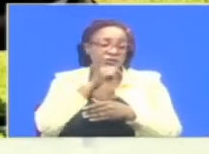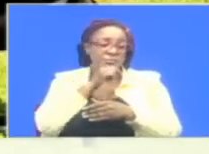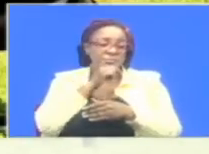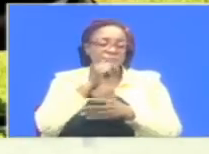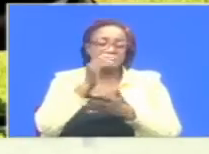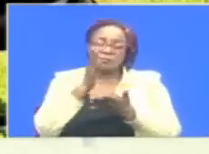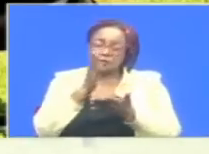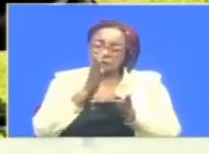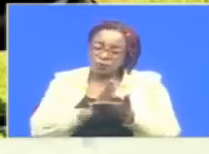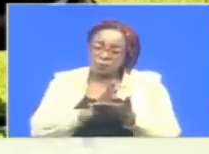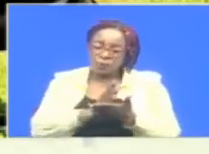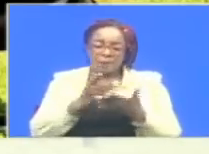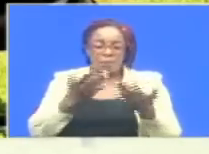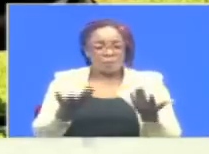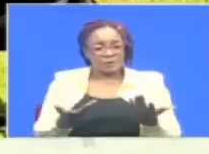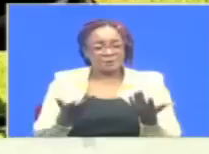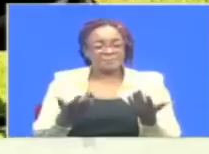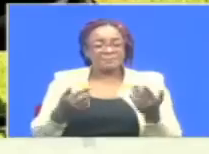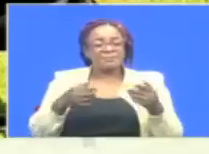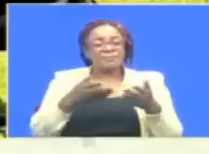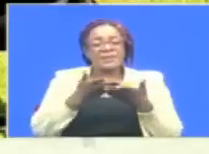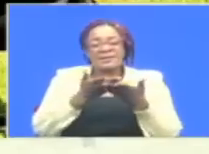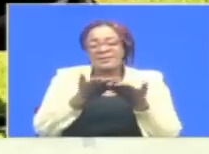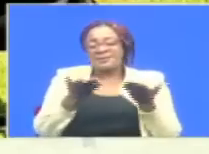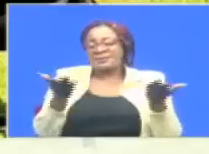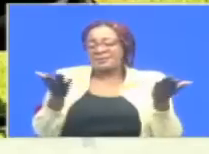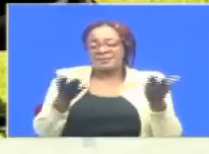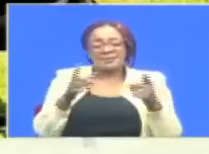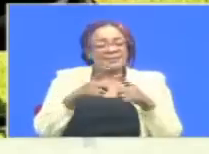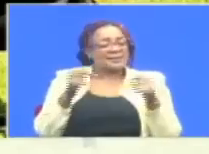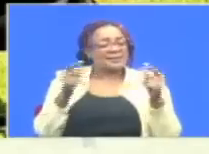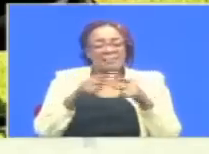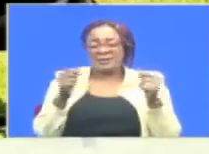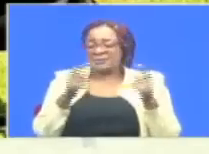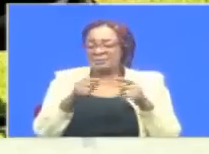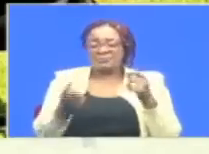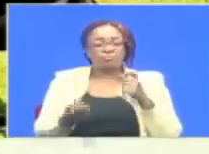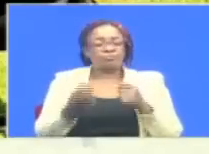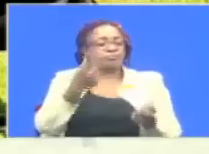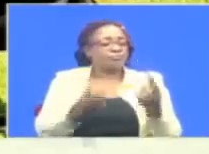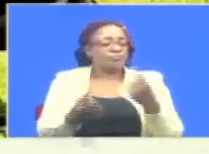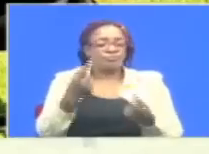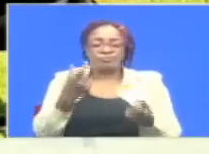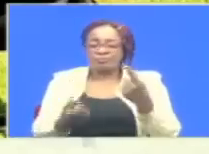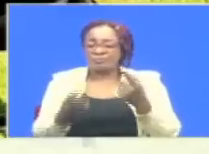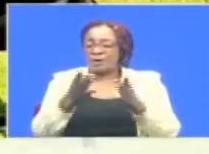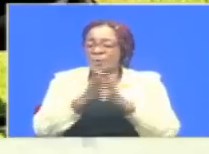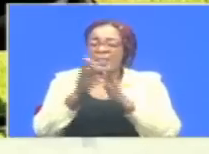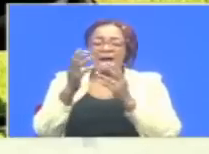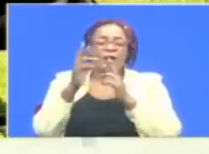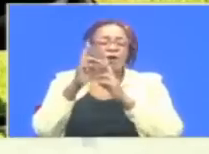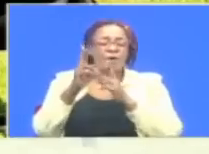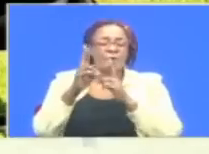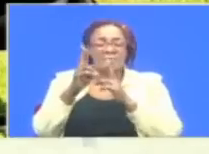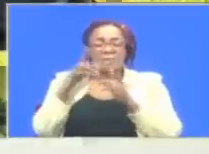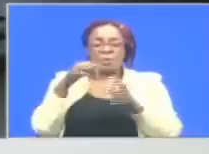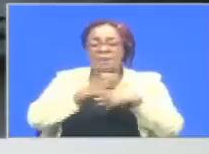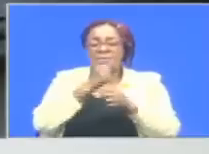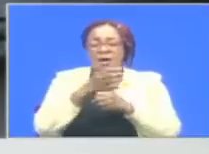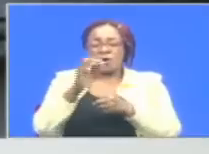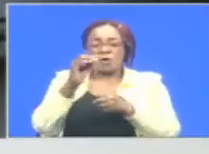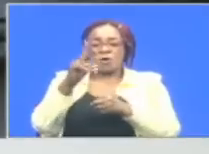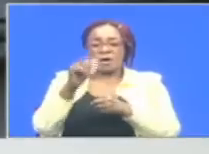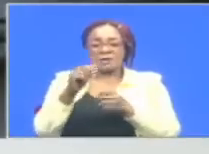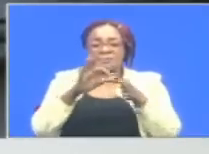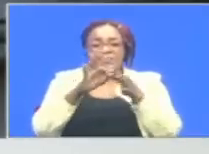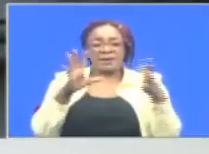truth is, these are statements being churned out with a hope that they will destabilize OKA.